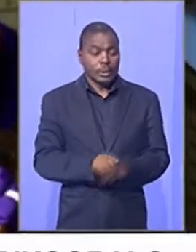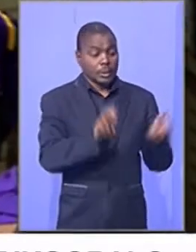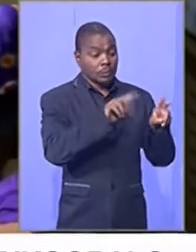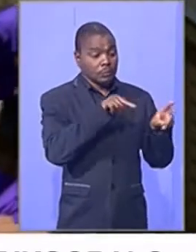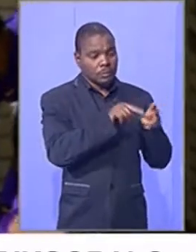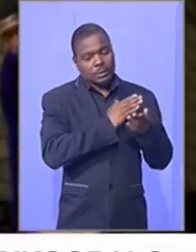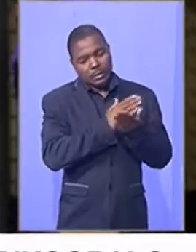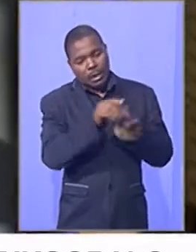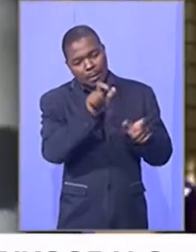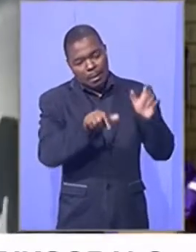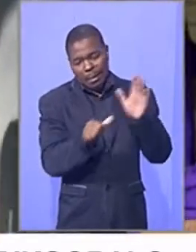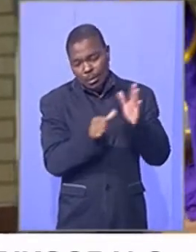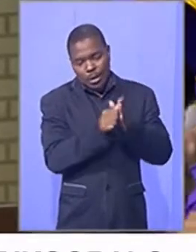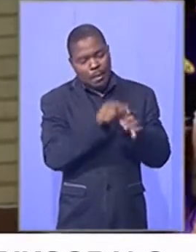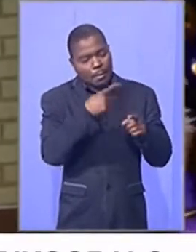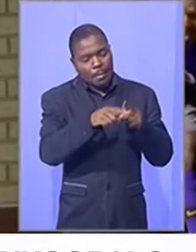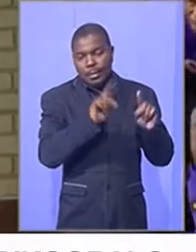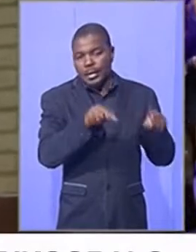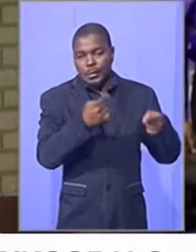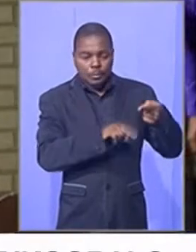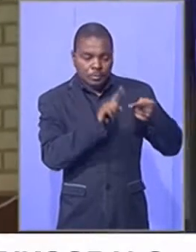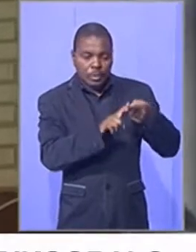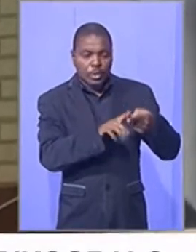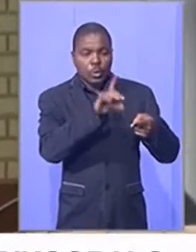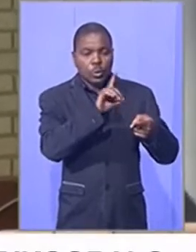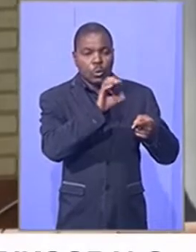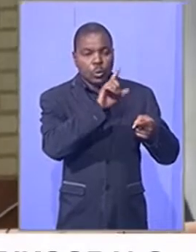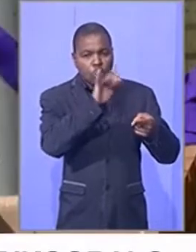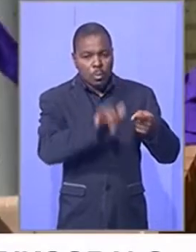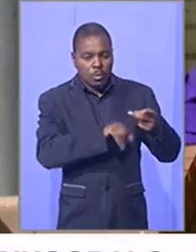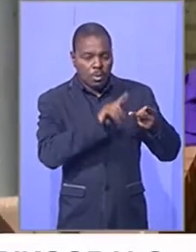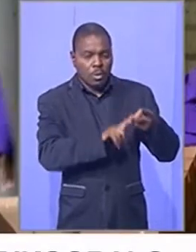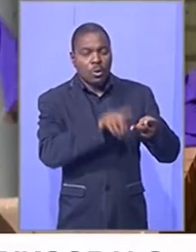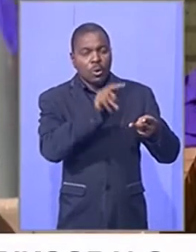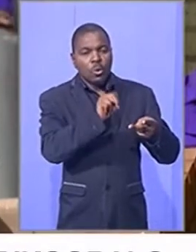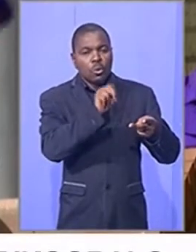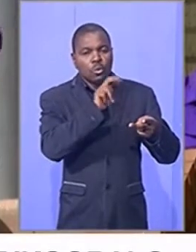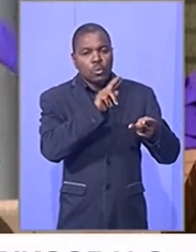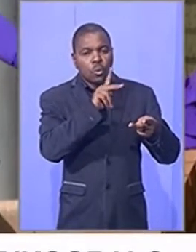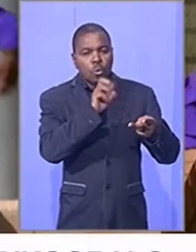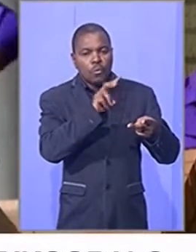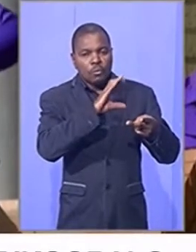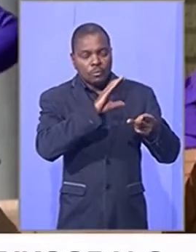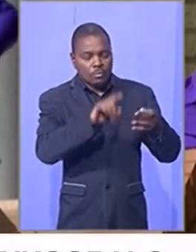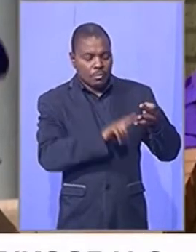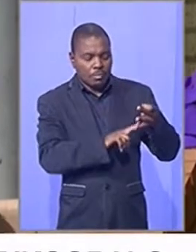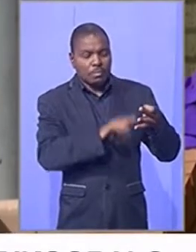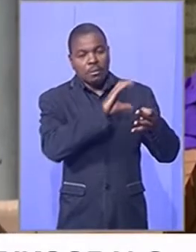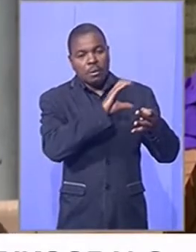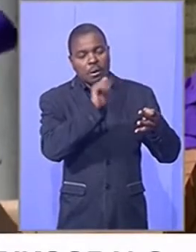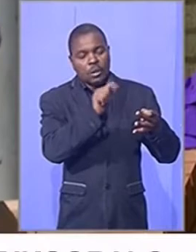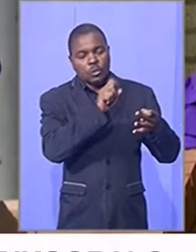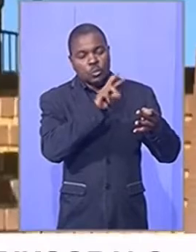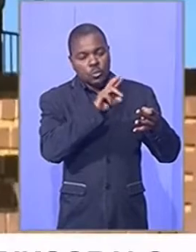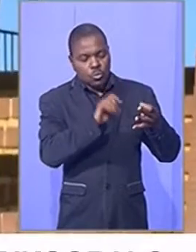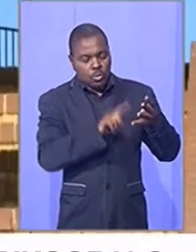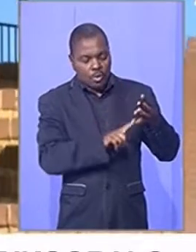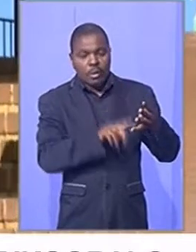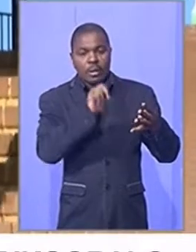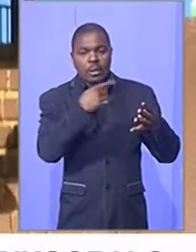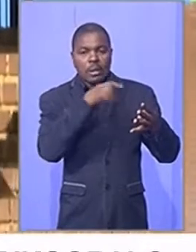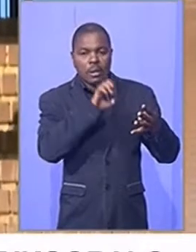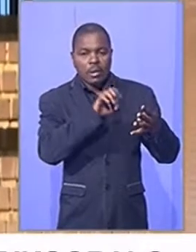Kibam Malwa Babu Shokwa, Huakarecha Kigendoli, Samir Nukovic, Leonardo Castro, Lysia Bongangeza,